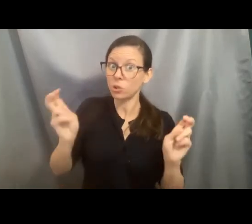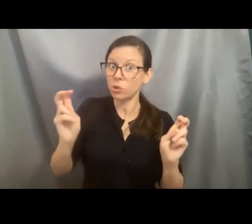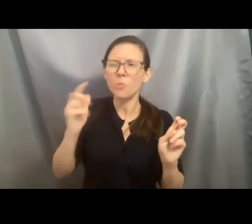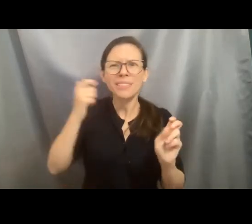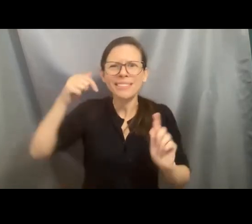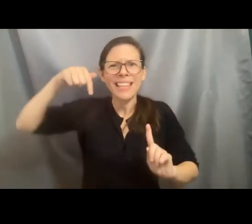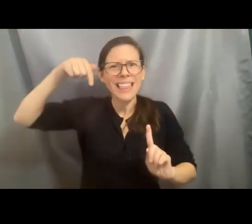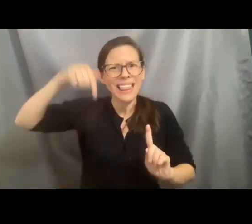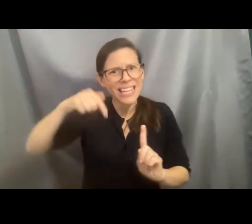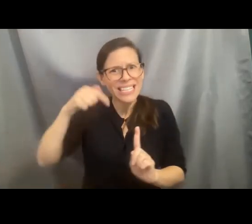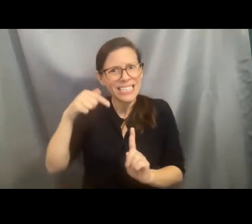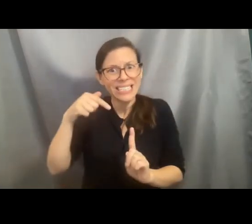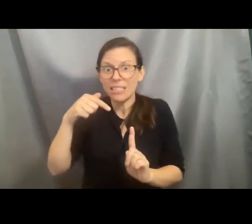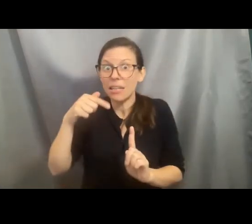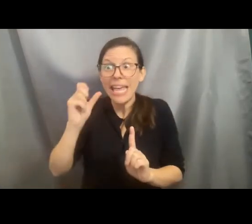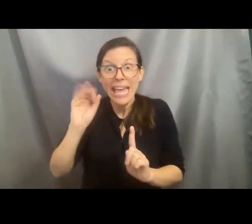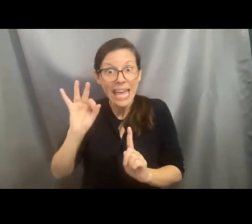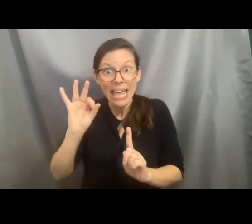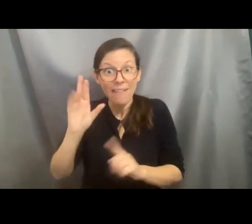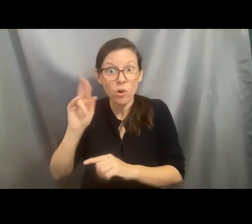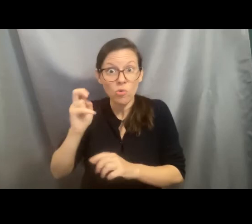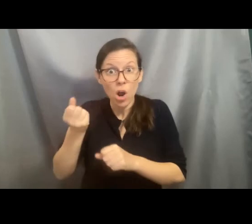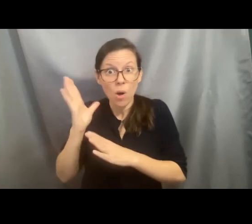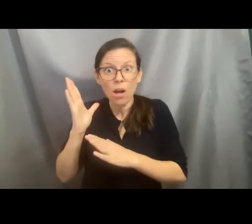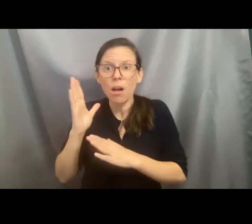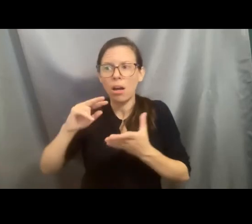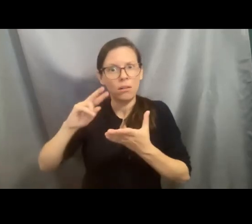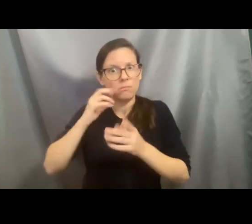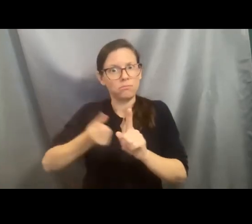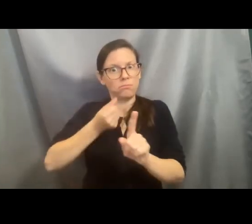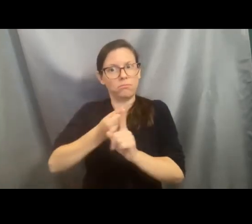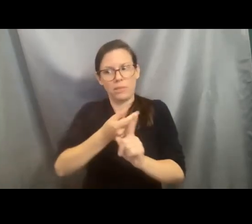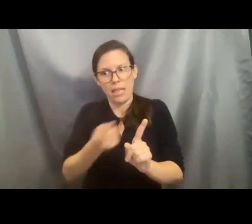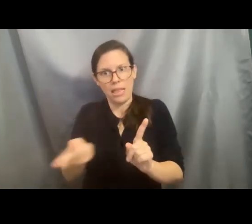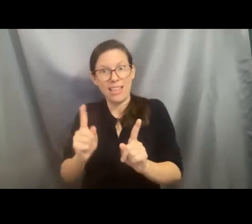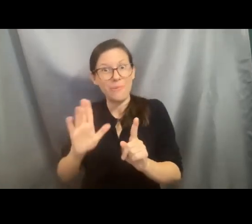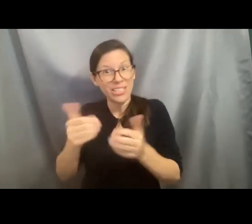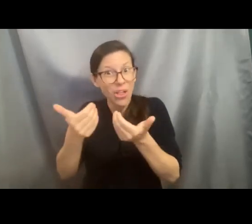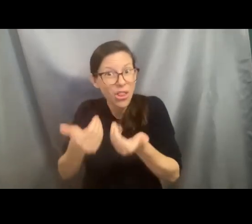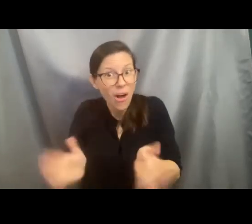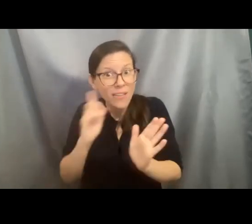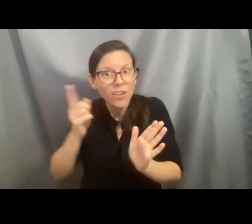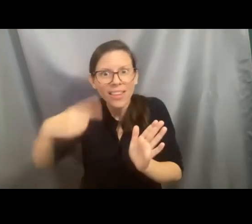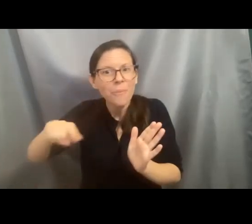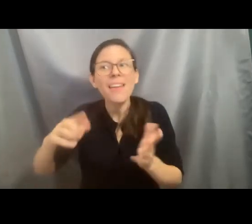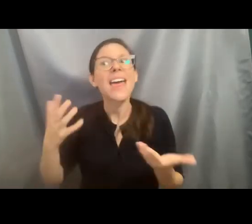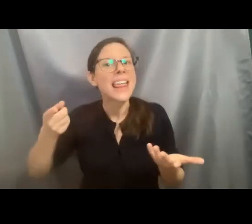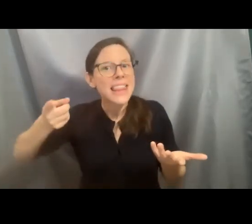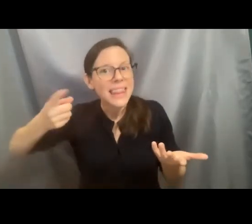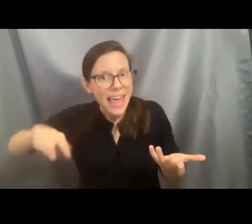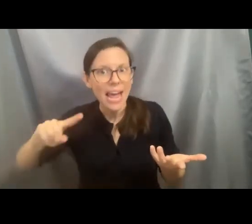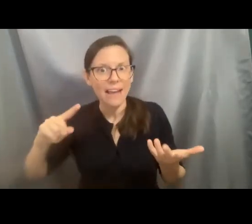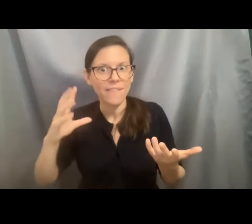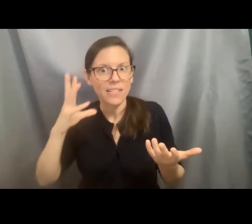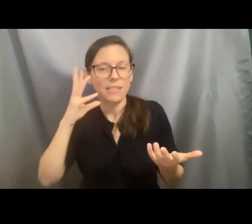is will be a loss for them. This has been something that they've had all their lives. Yes, they've never